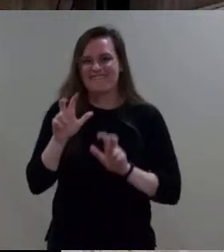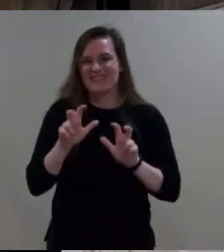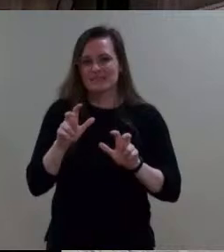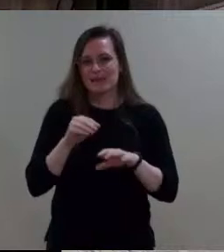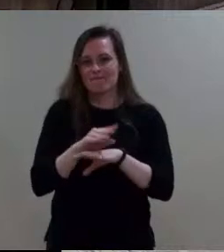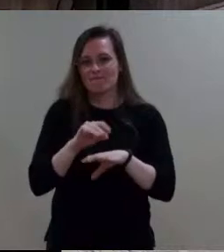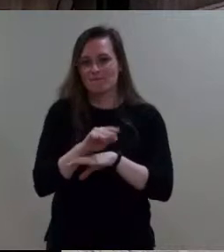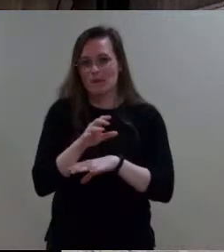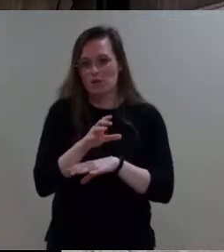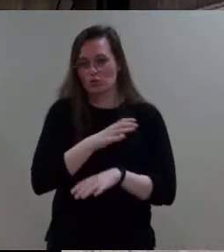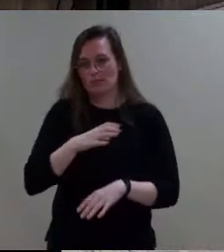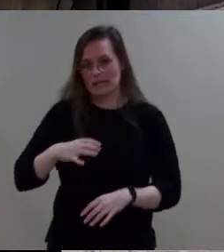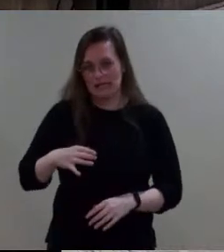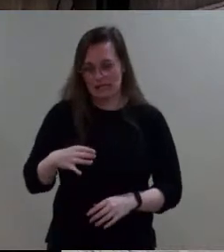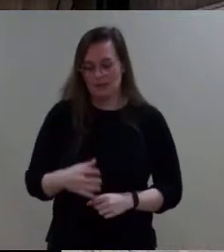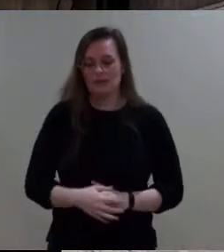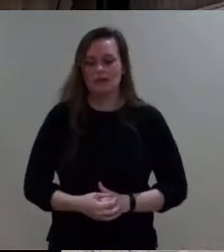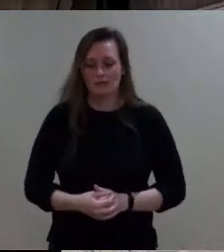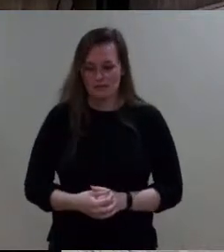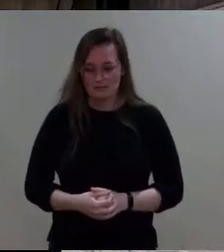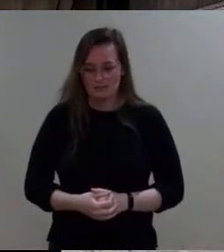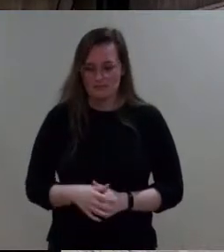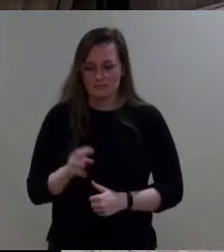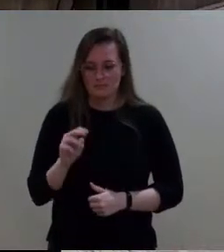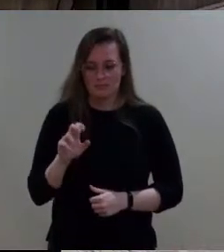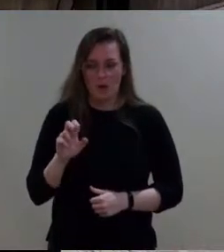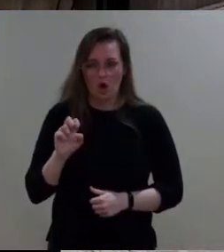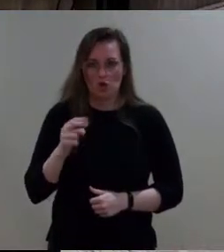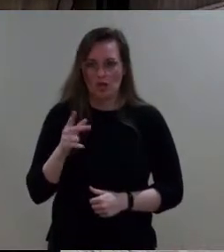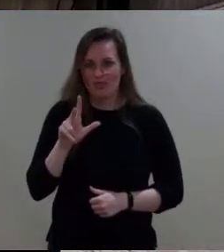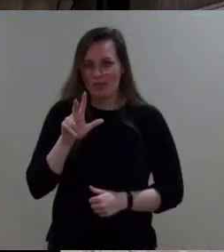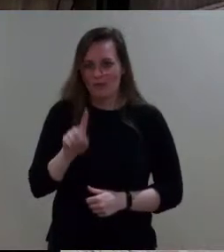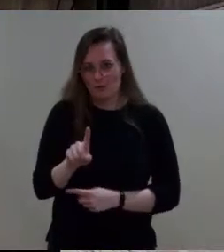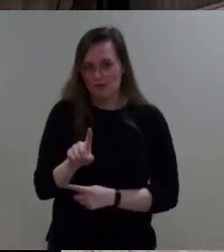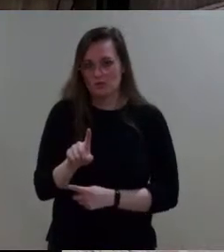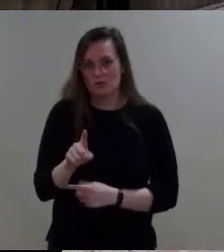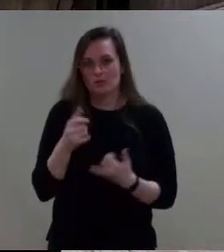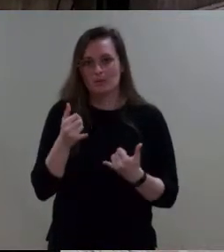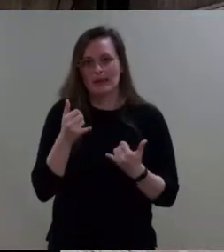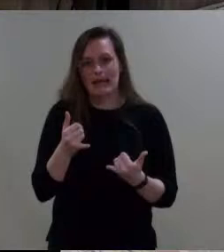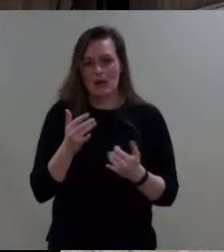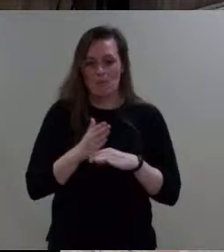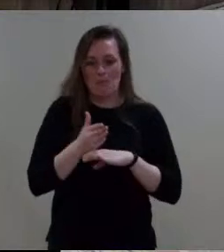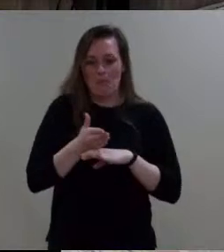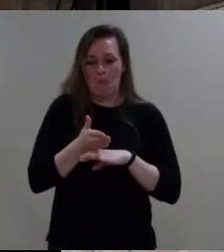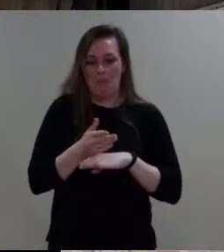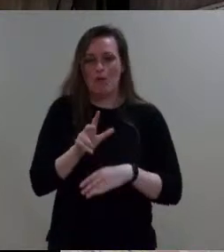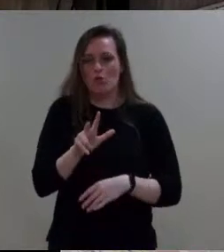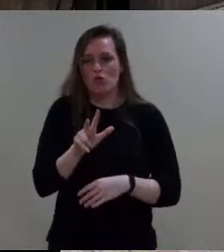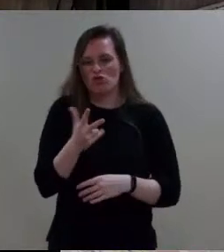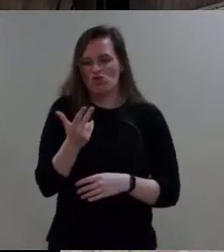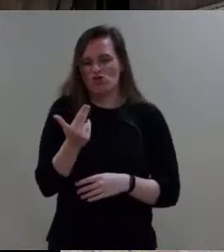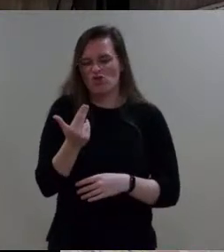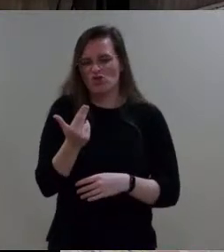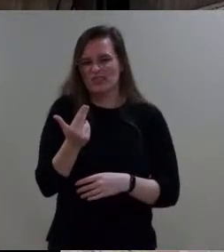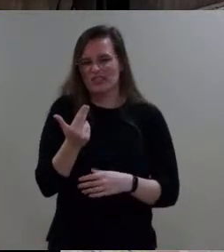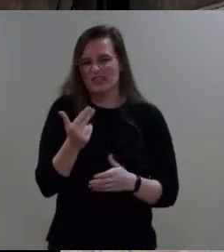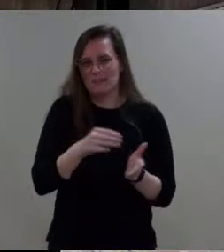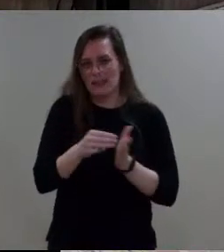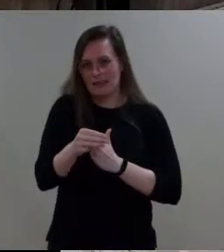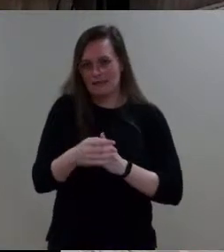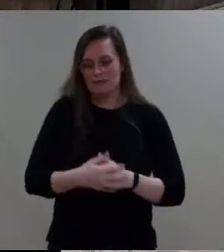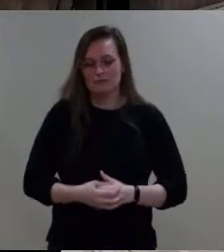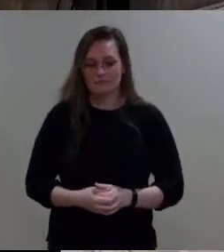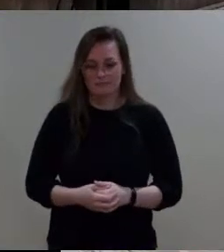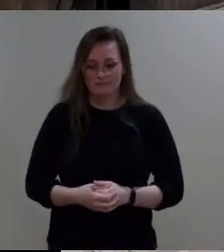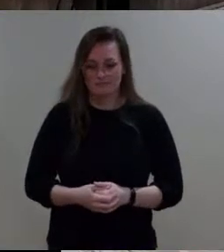Committee. As March 31st, we're sitting just north of 13 million. I just made note there that we've worked